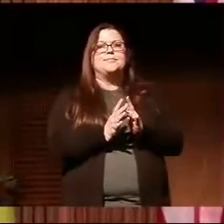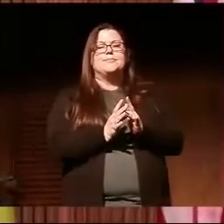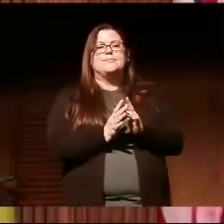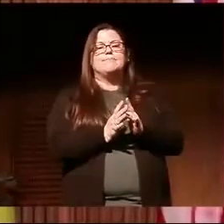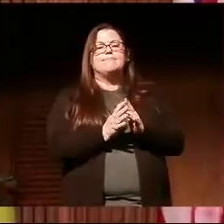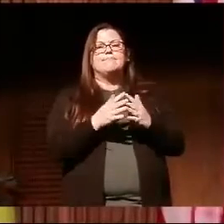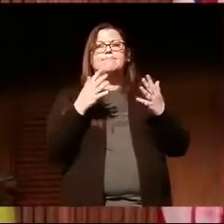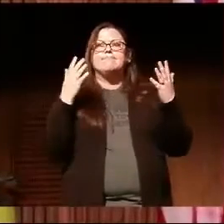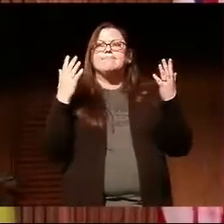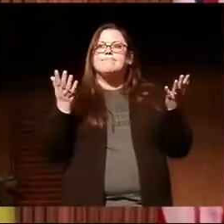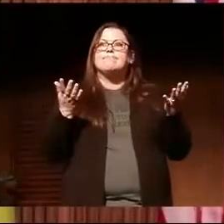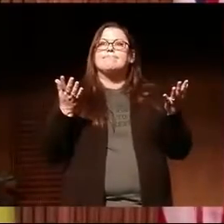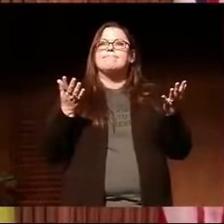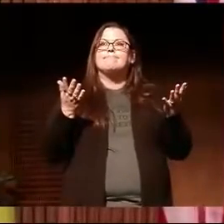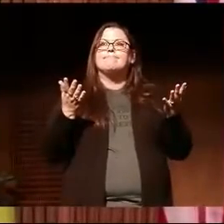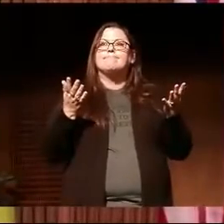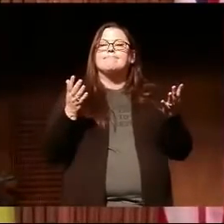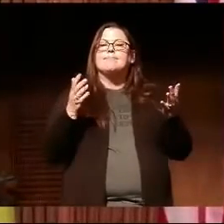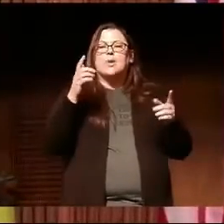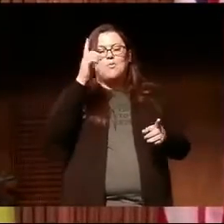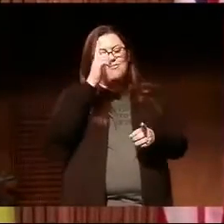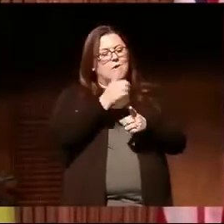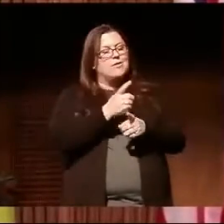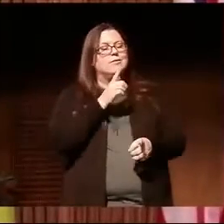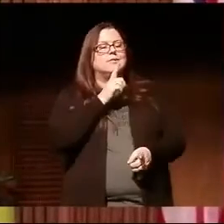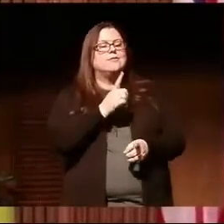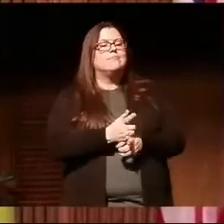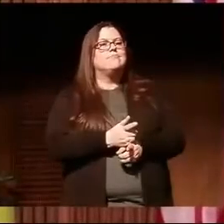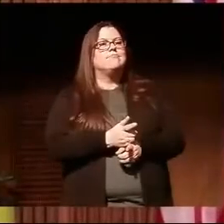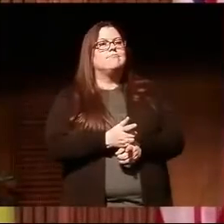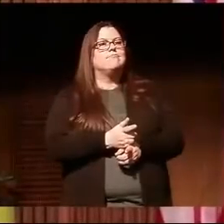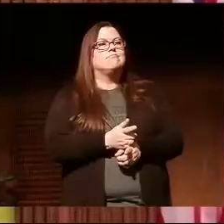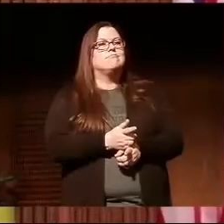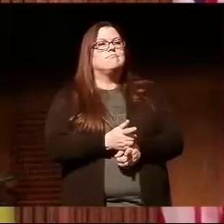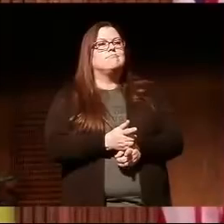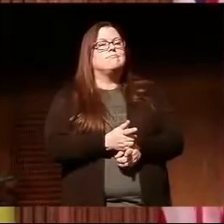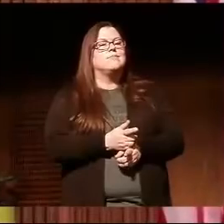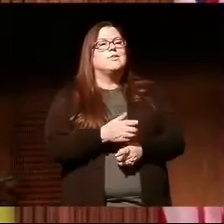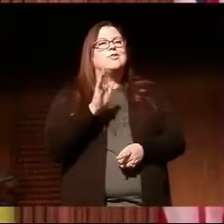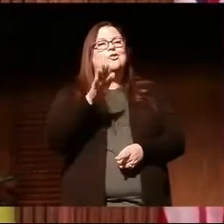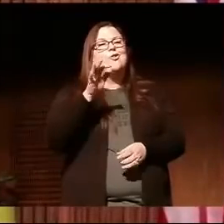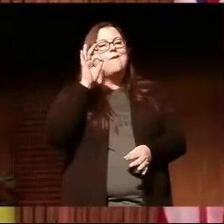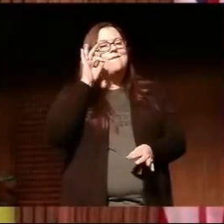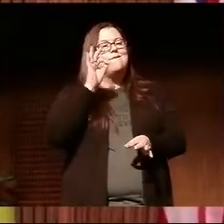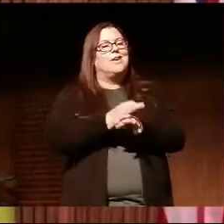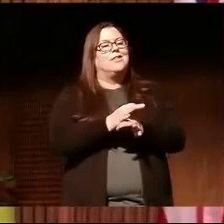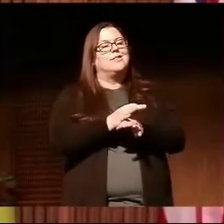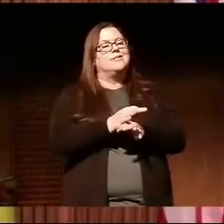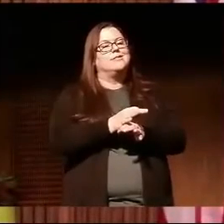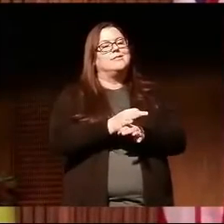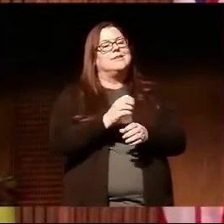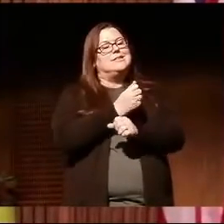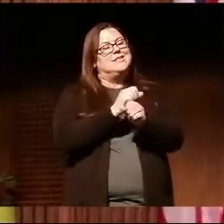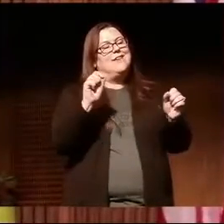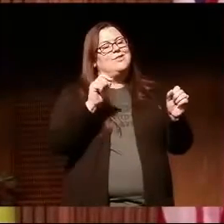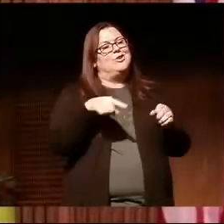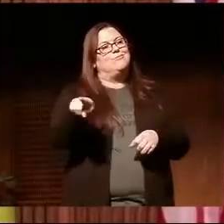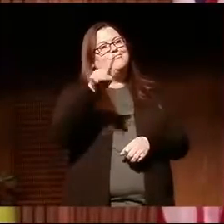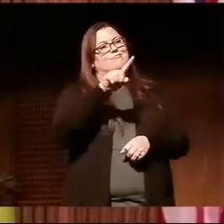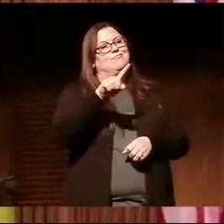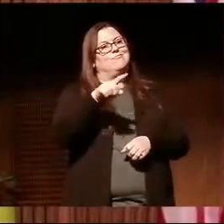And so, my brothers, my sisters, your faith has saved you. Go in